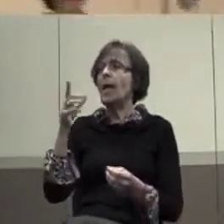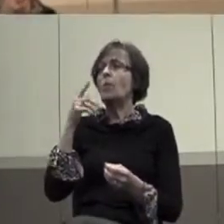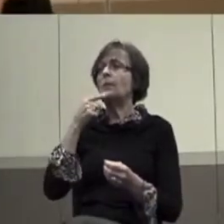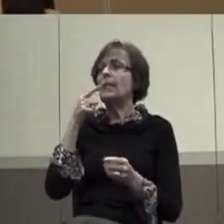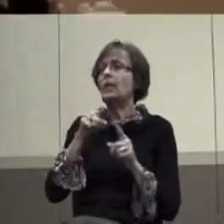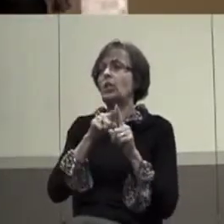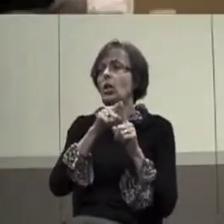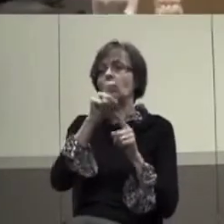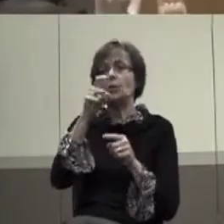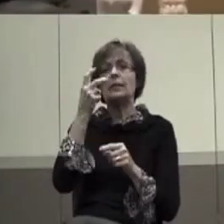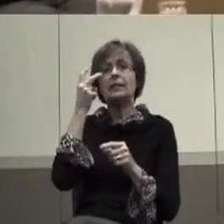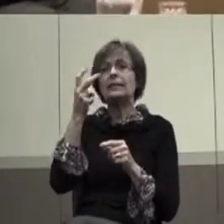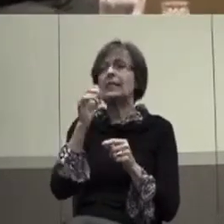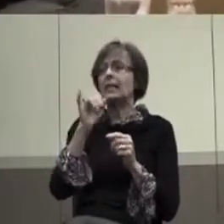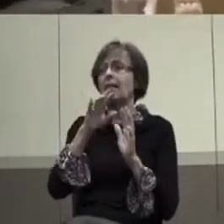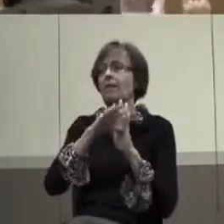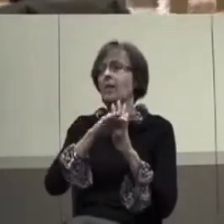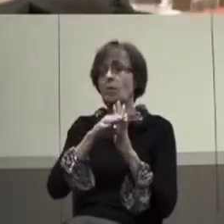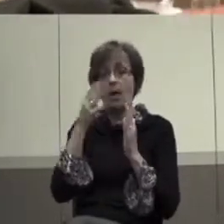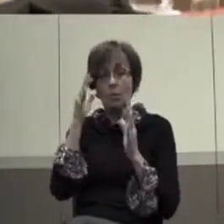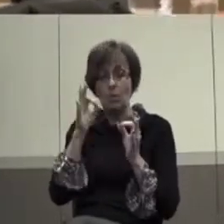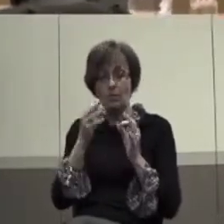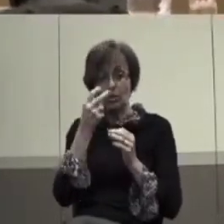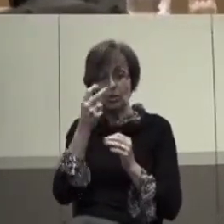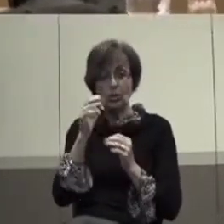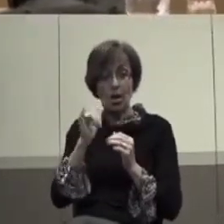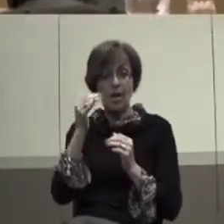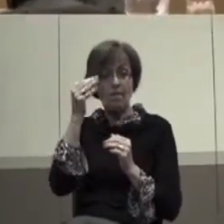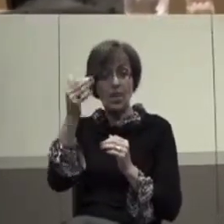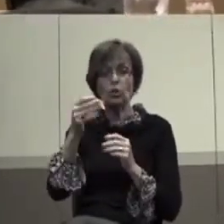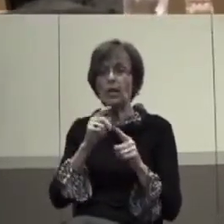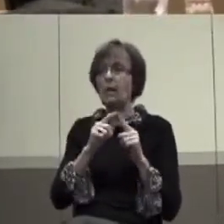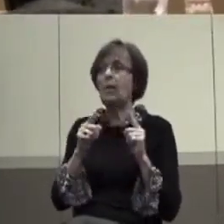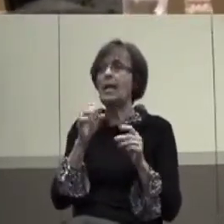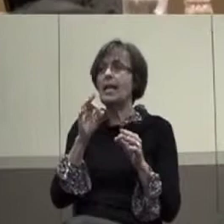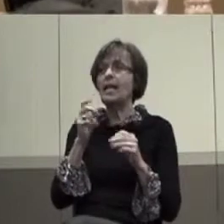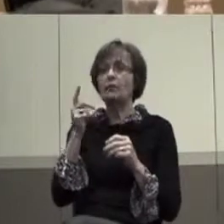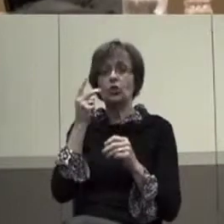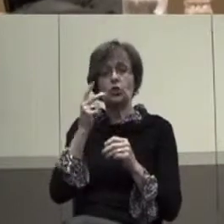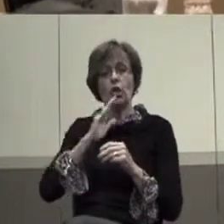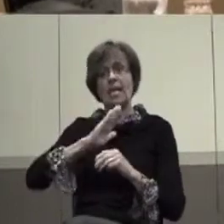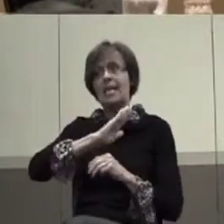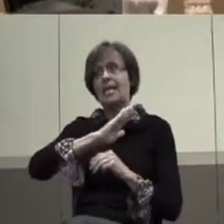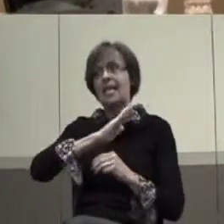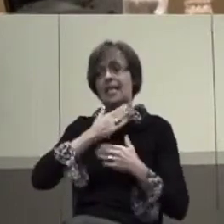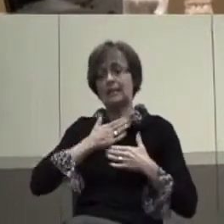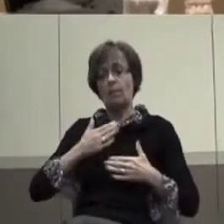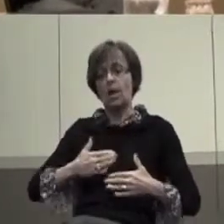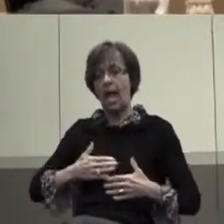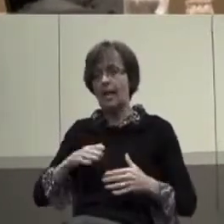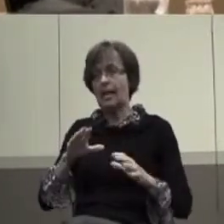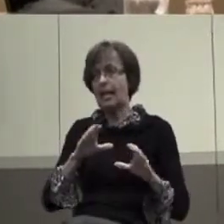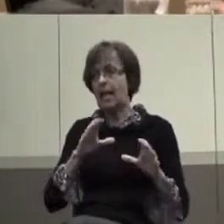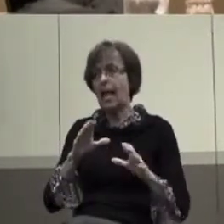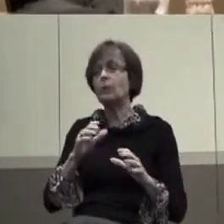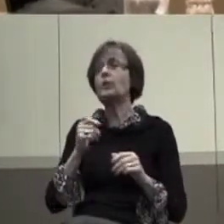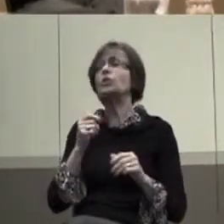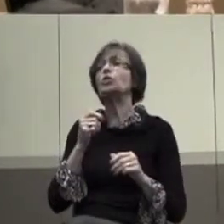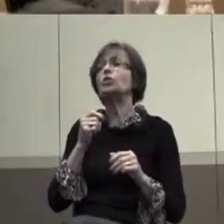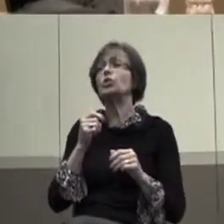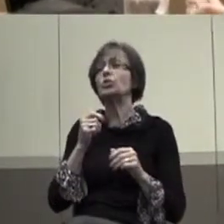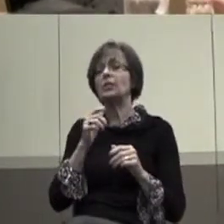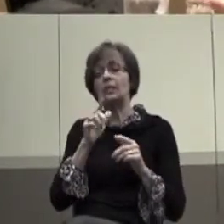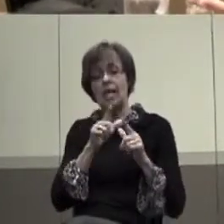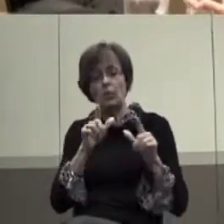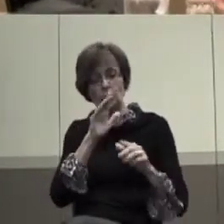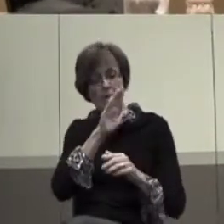she also needs to see that videotape. I don't know if she did or not eventually, but if she saw his body language and his reaction to